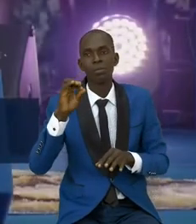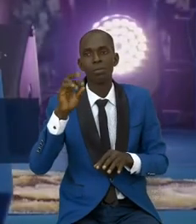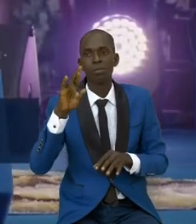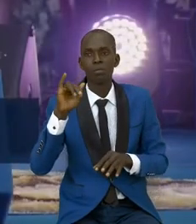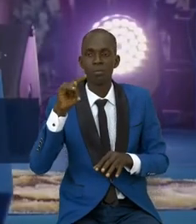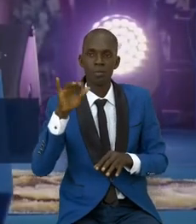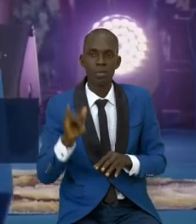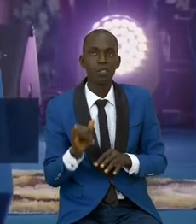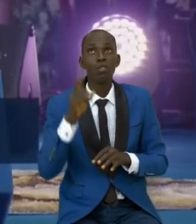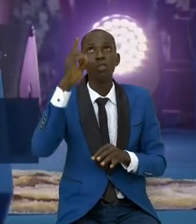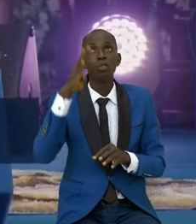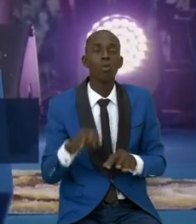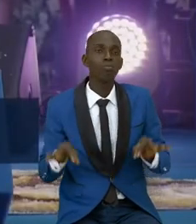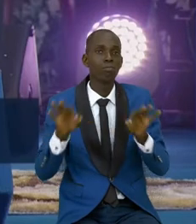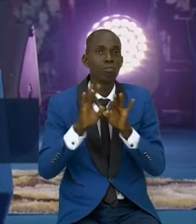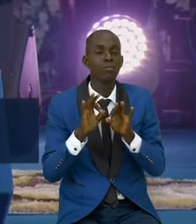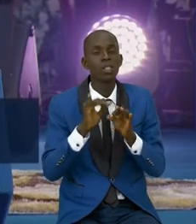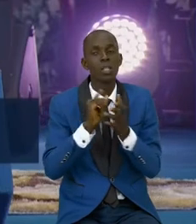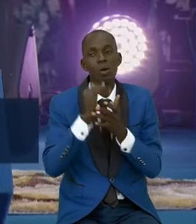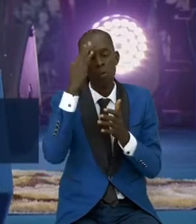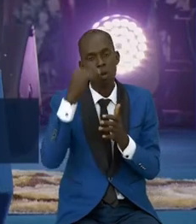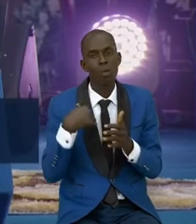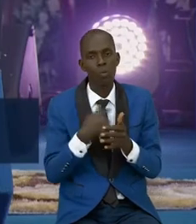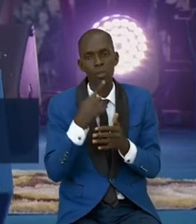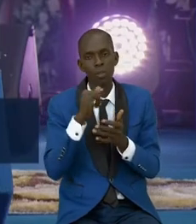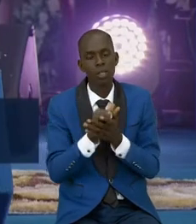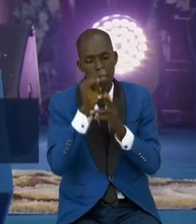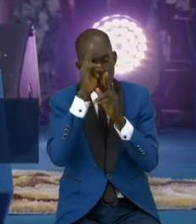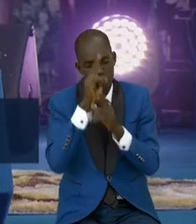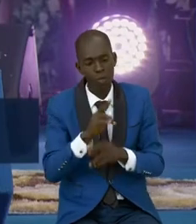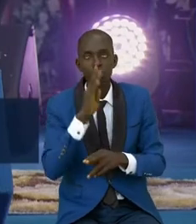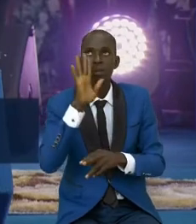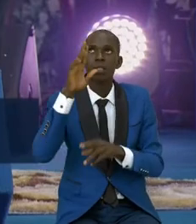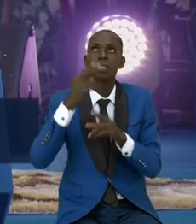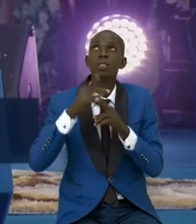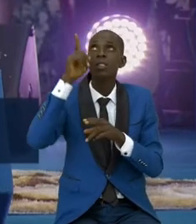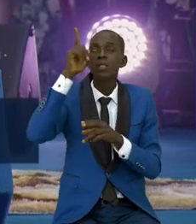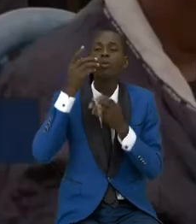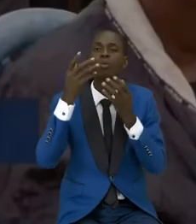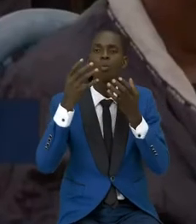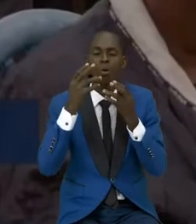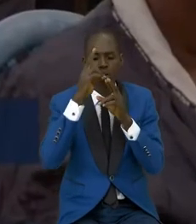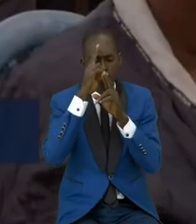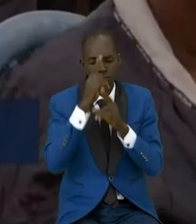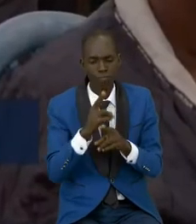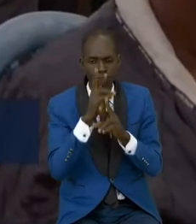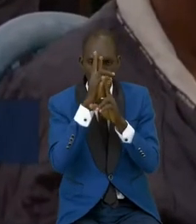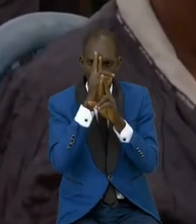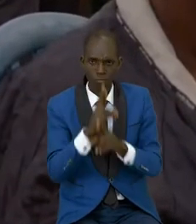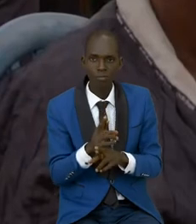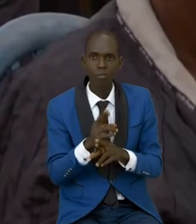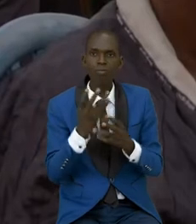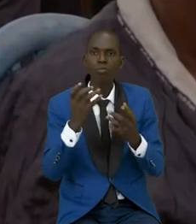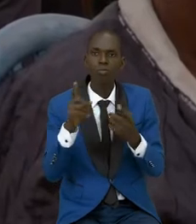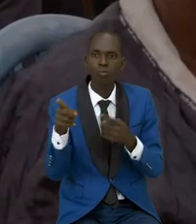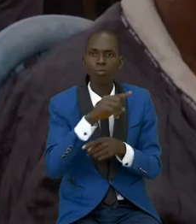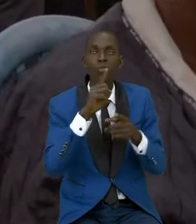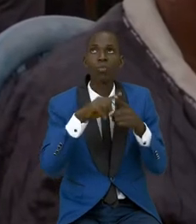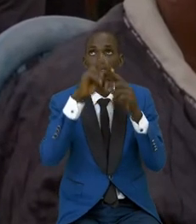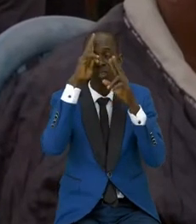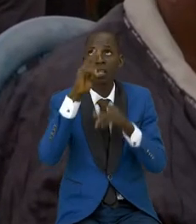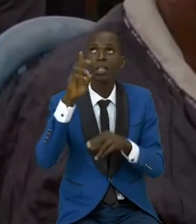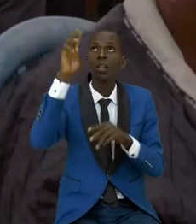thy name. He wants respect. He wants honor. He wants you to hallow him, because if the